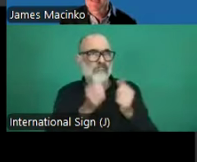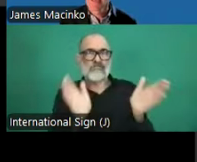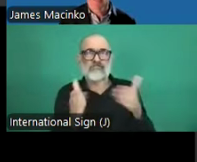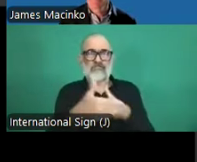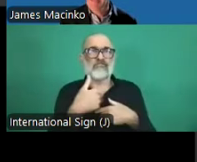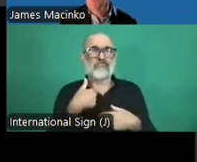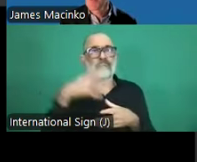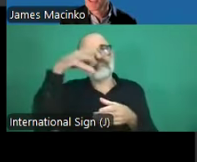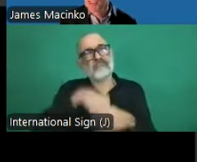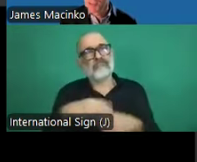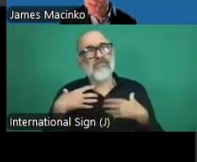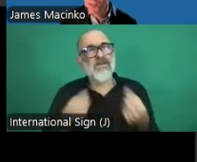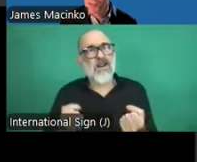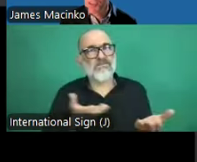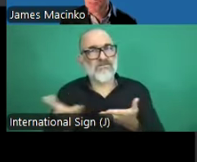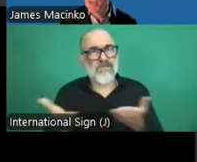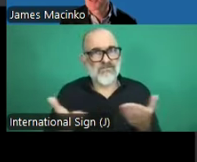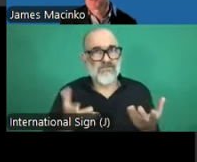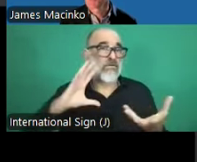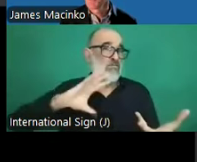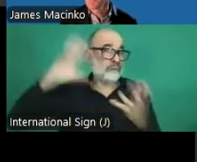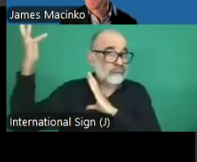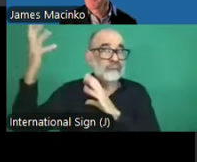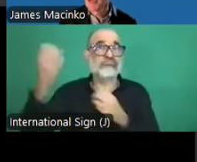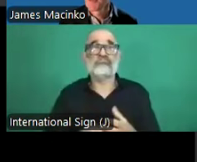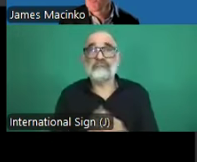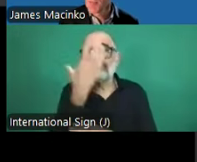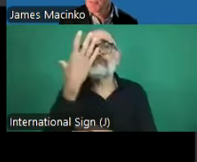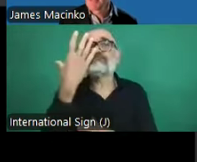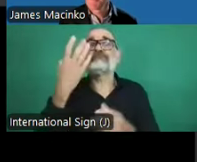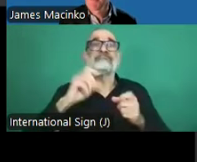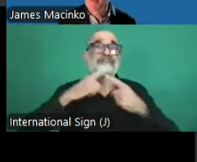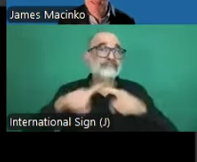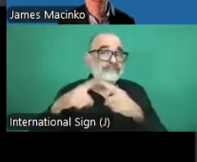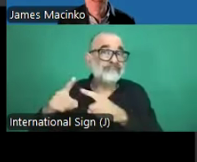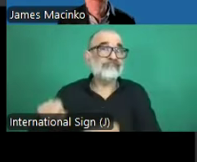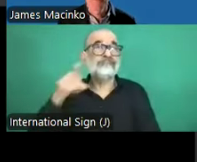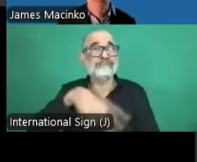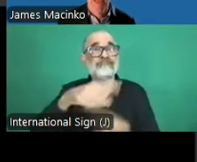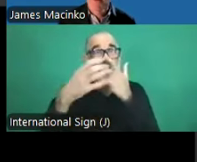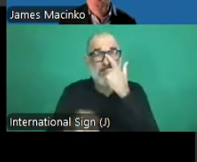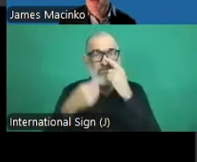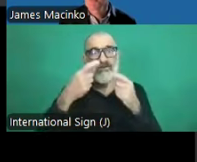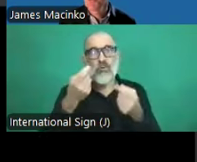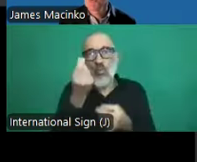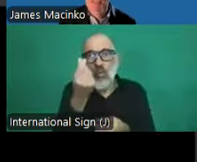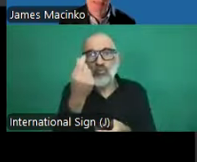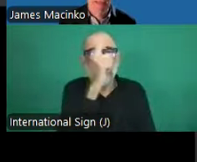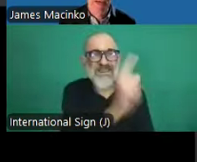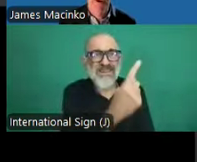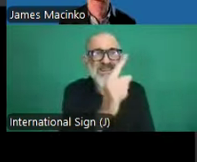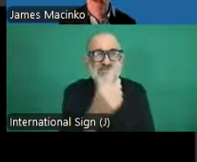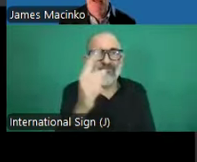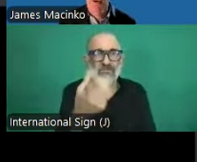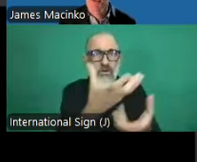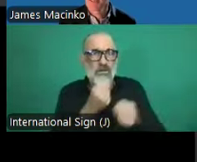need, and how much do those expenditures affect the well-being of families. And finally, the newest